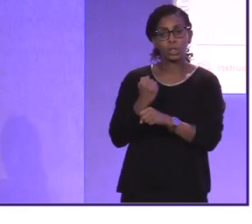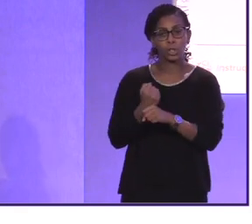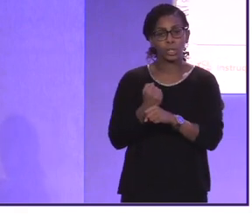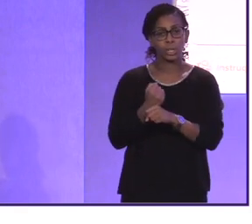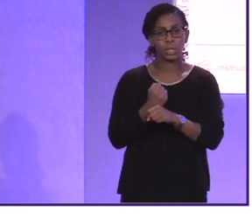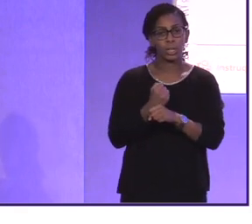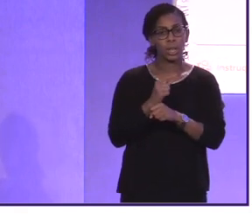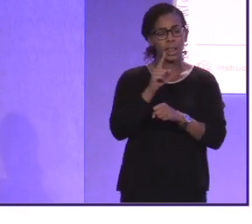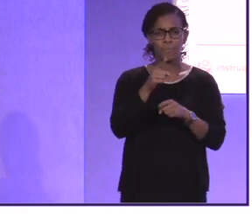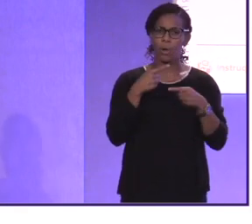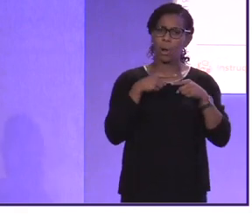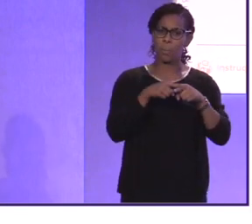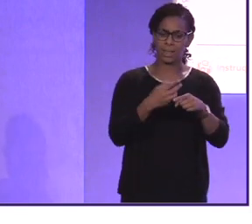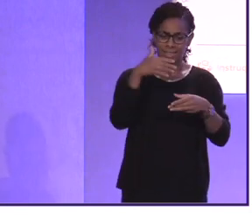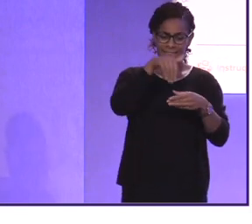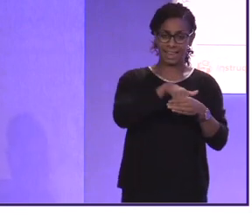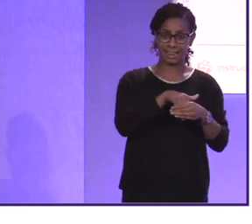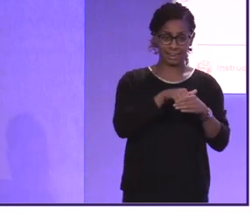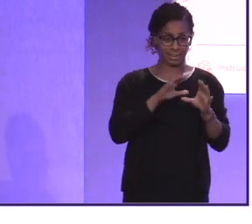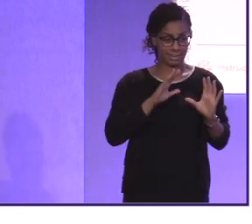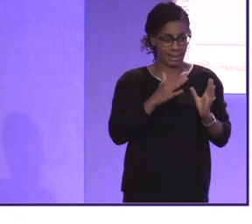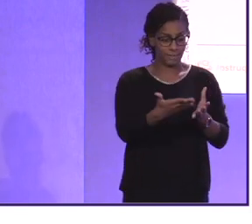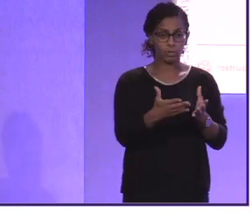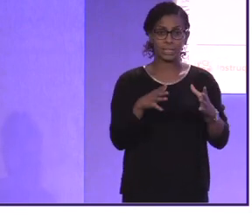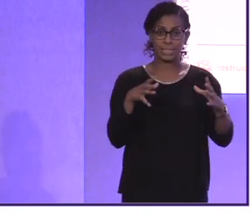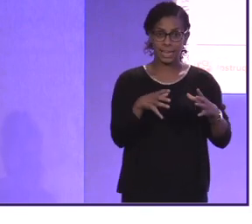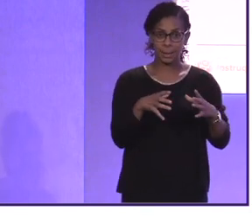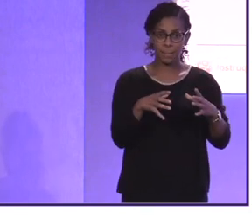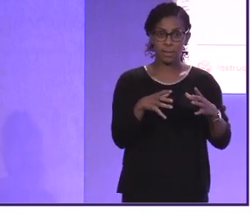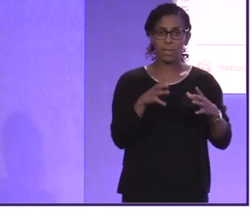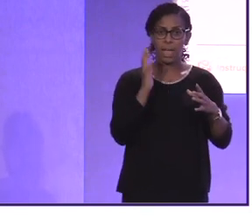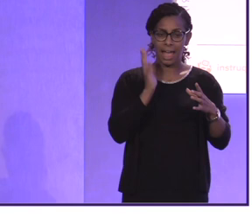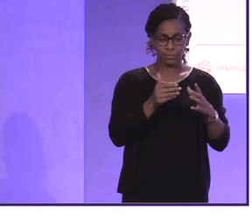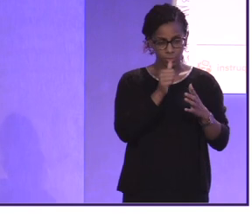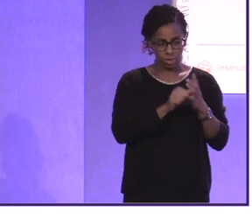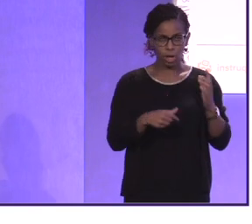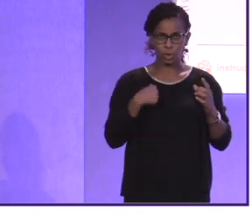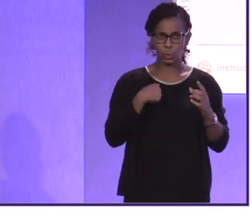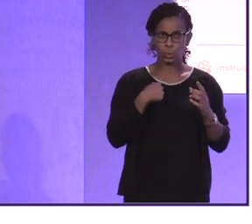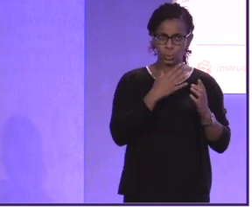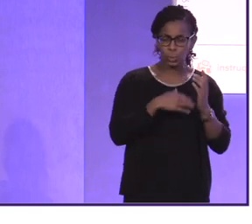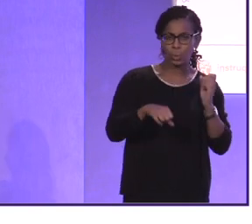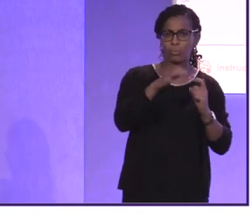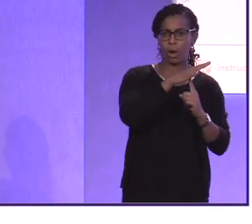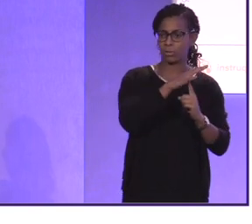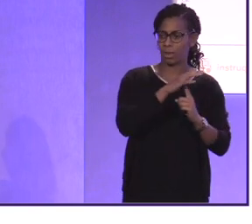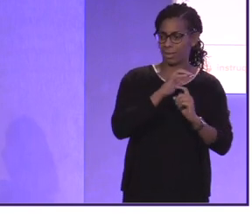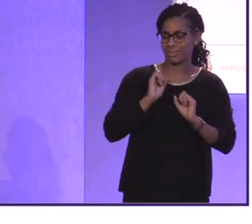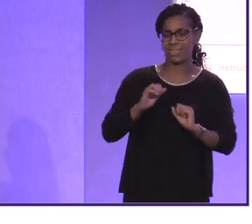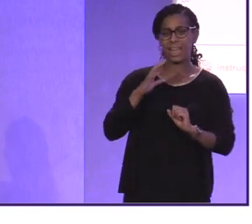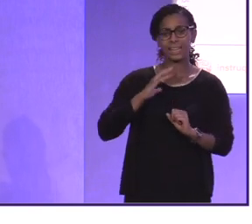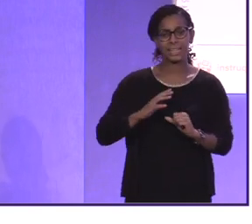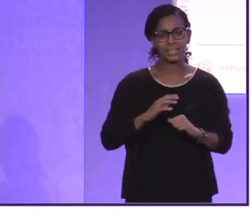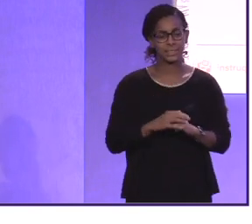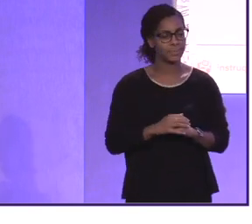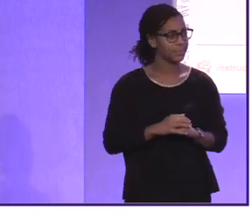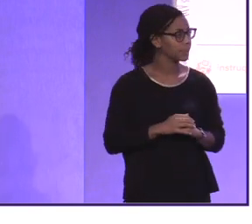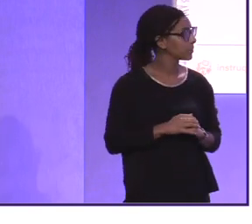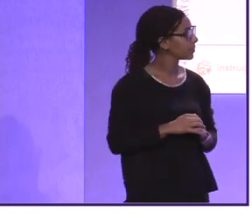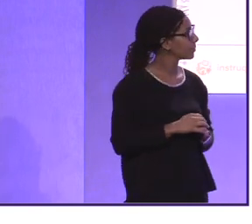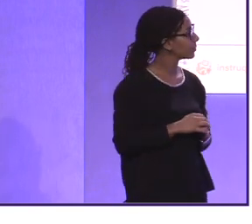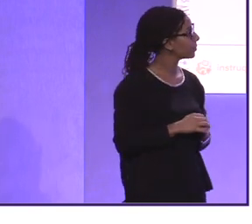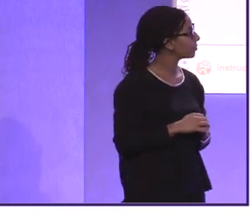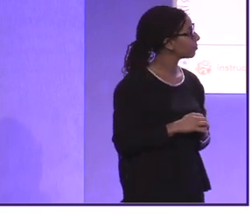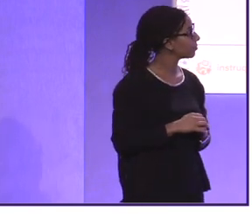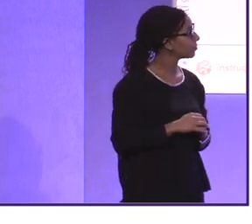that delivery team, all of a sudden their needs start to rise up to the top and we actually start to prioritize their needs as well. And then we